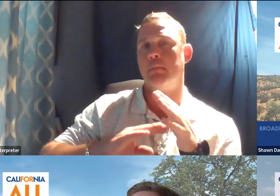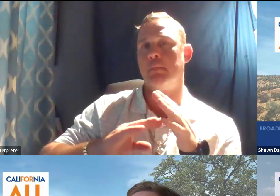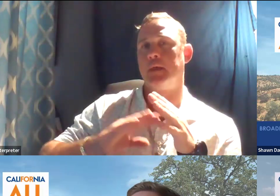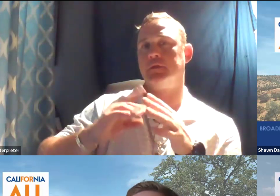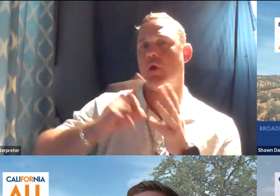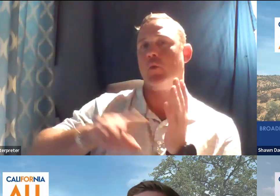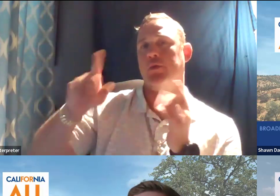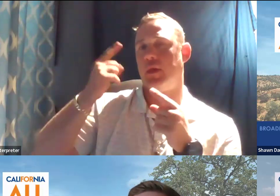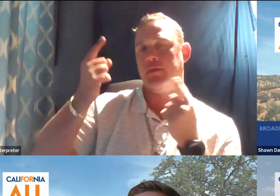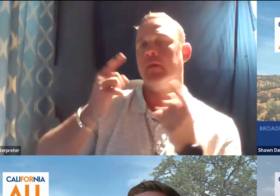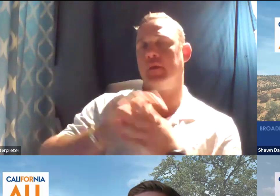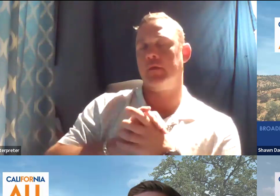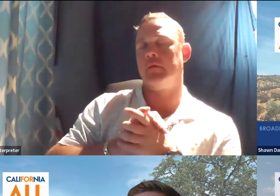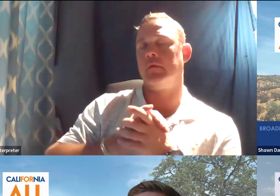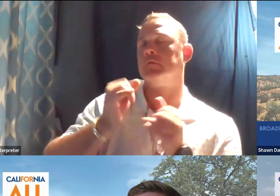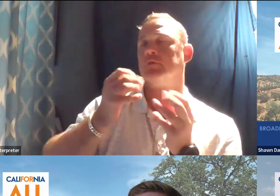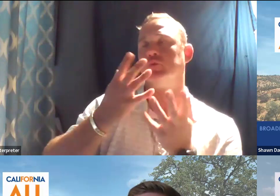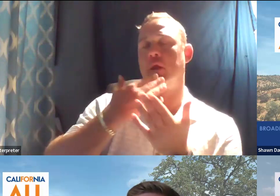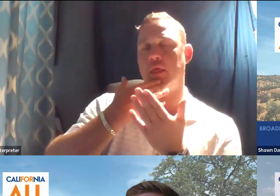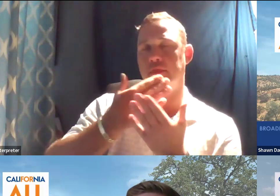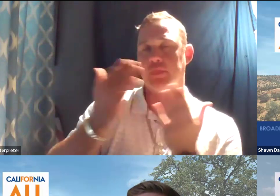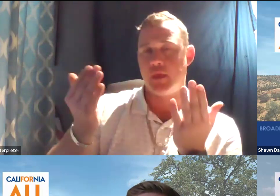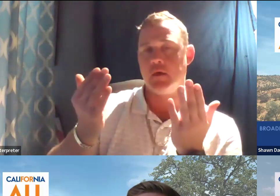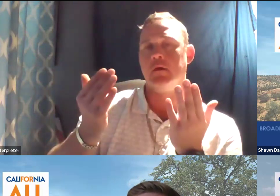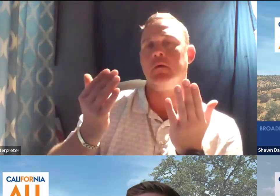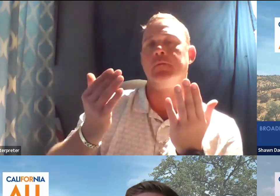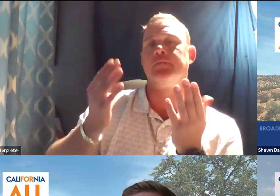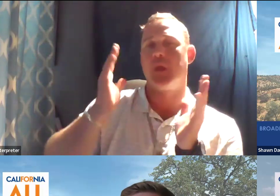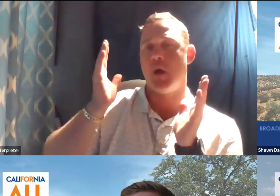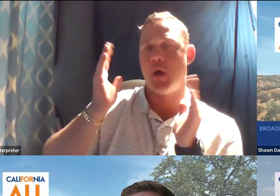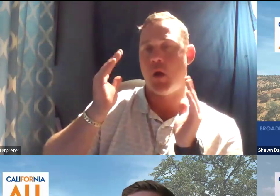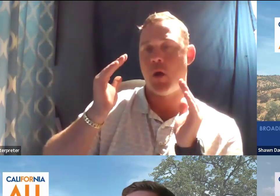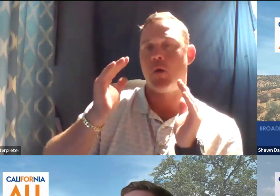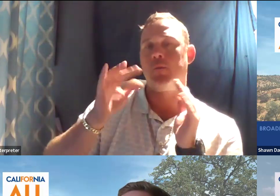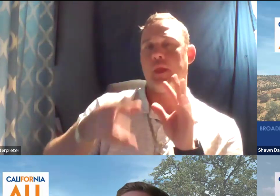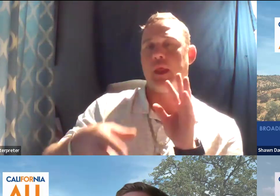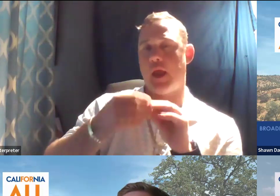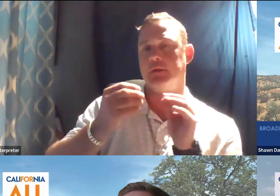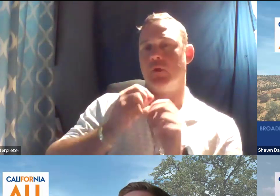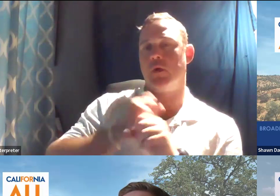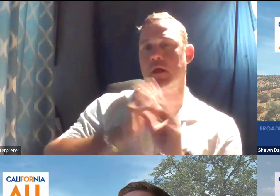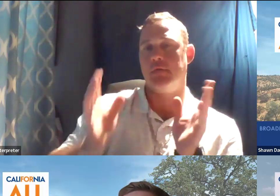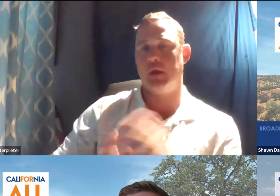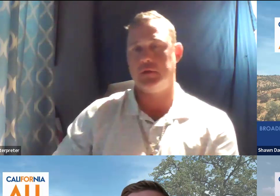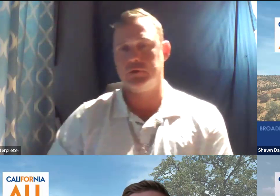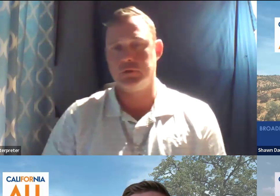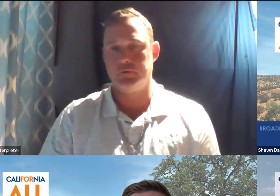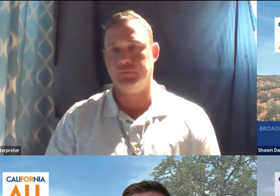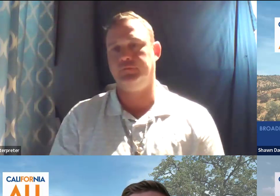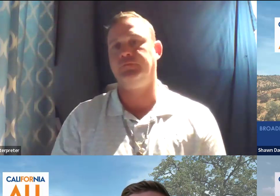what they're thinking. So just wanted to thank you and hope that adds a little more clarification.